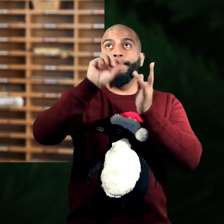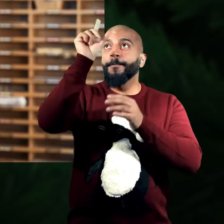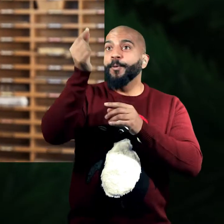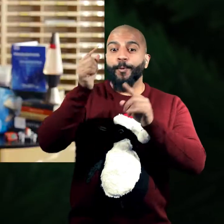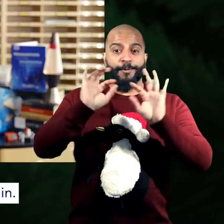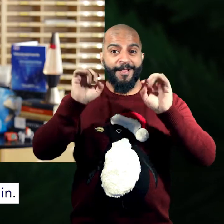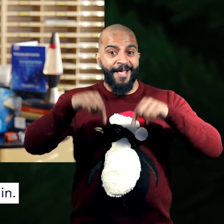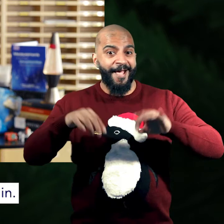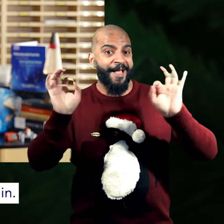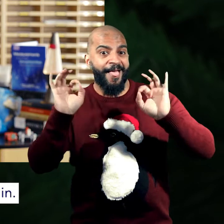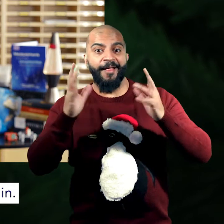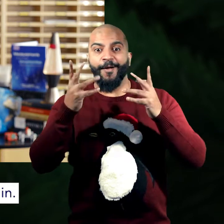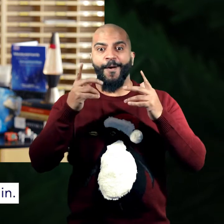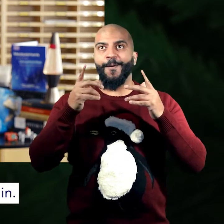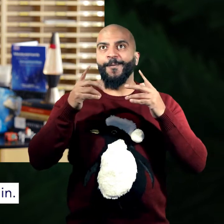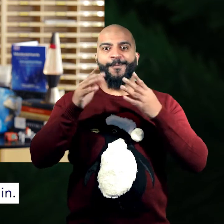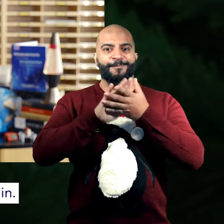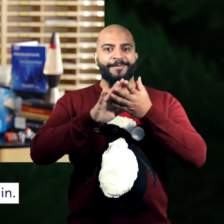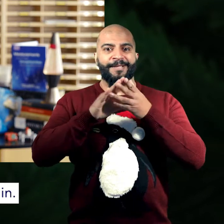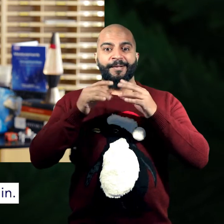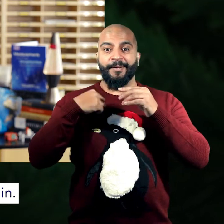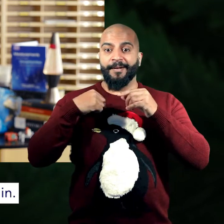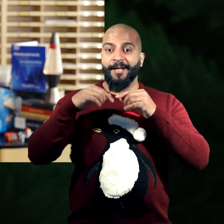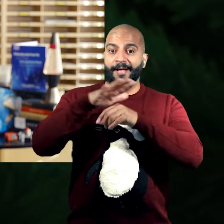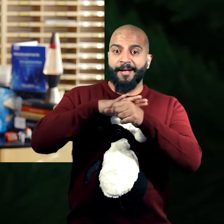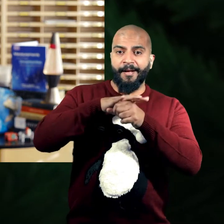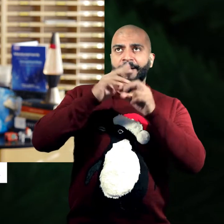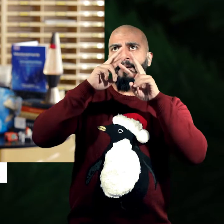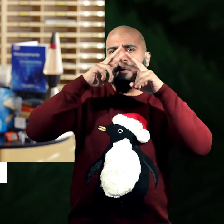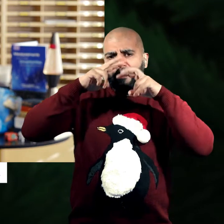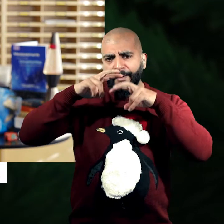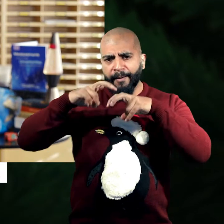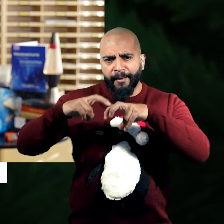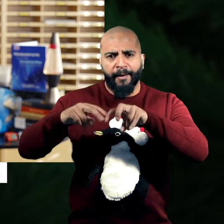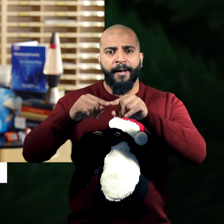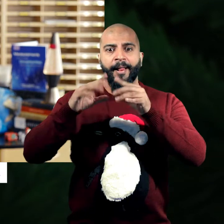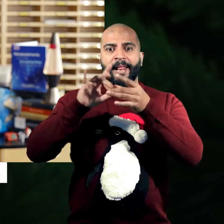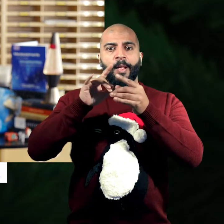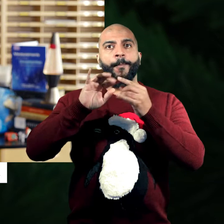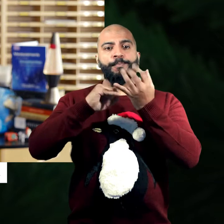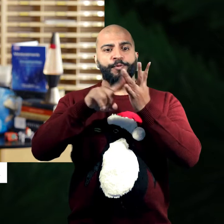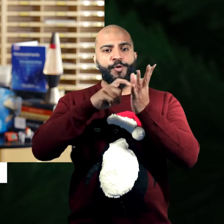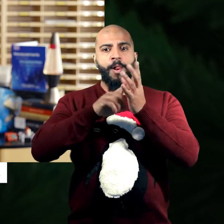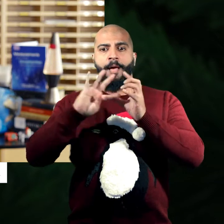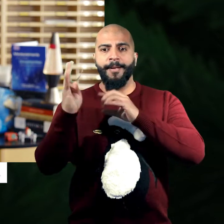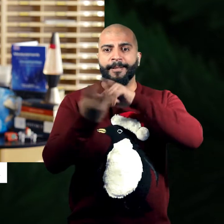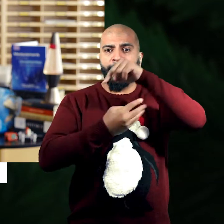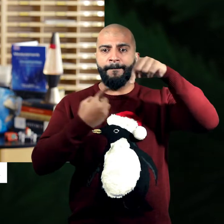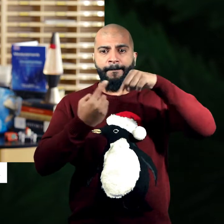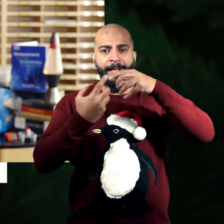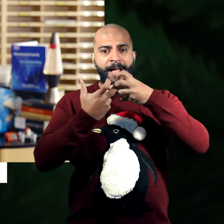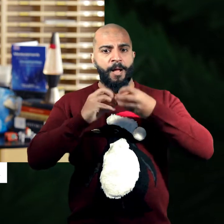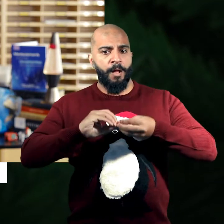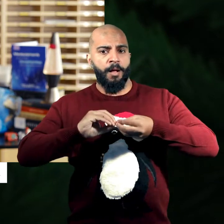either. This is the area of astronomy that I specialize in. Solar systems before they are fully created